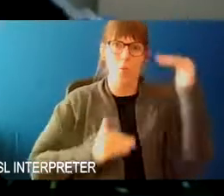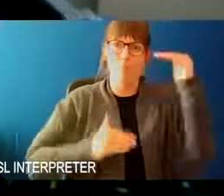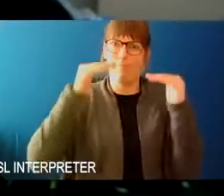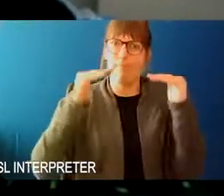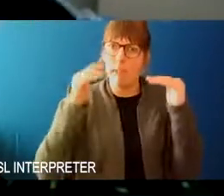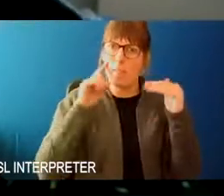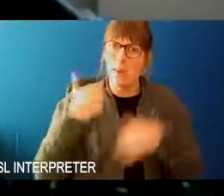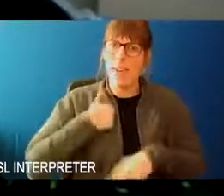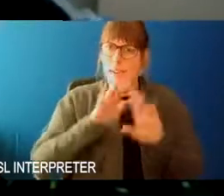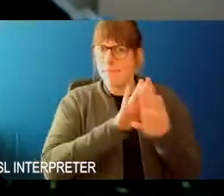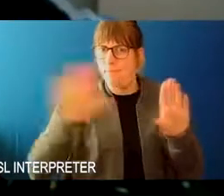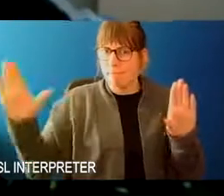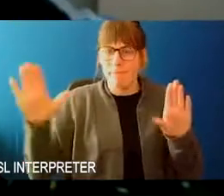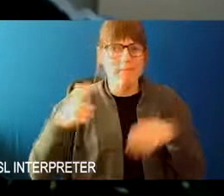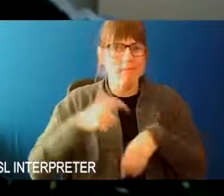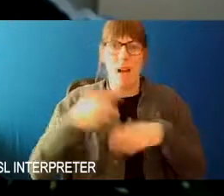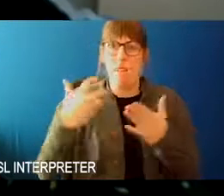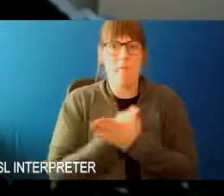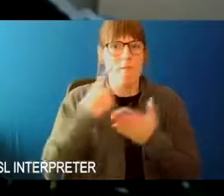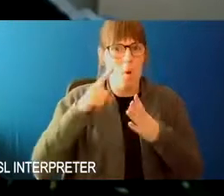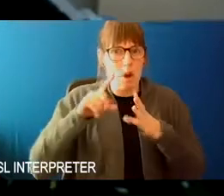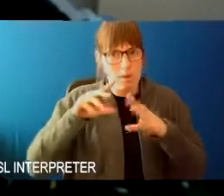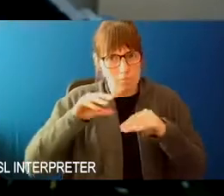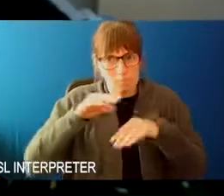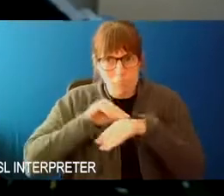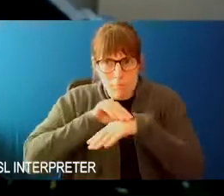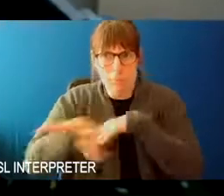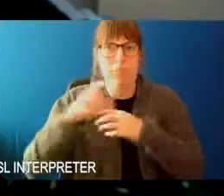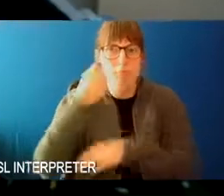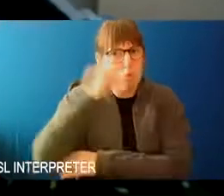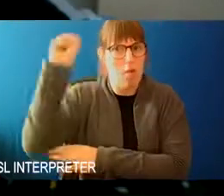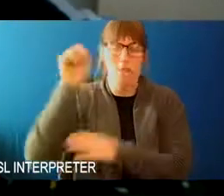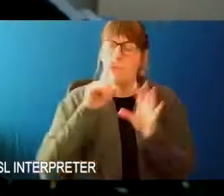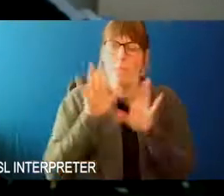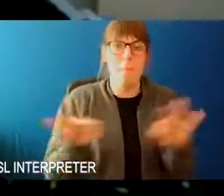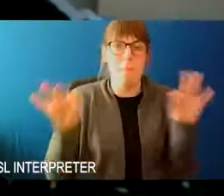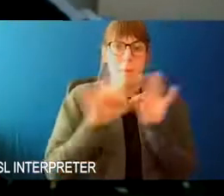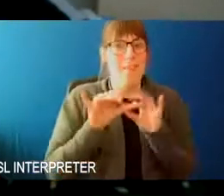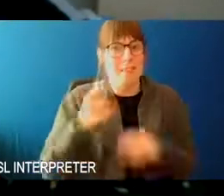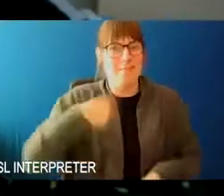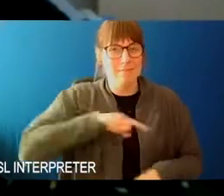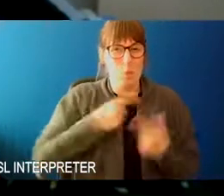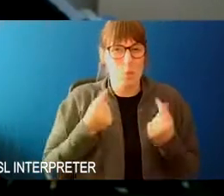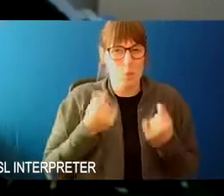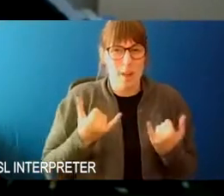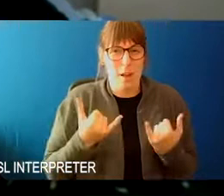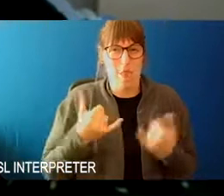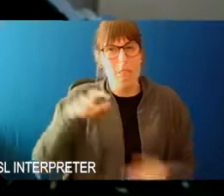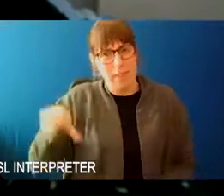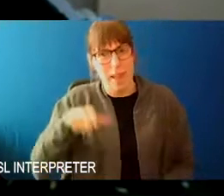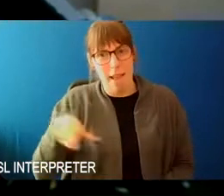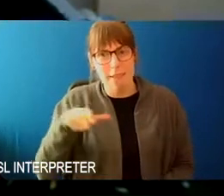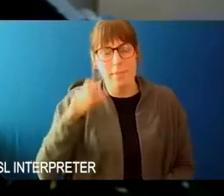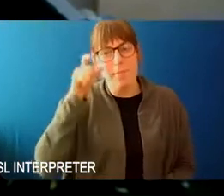rightful place in Canadian society. We need to build a movement. It's incredibly important. That's what